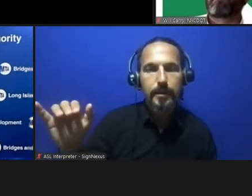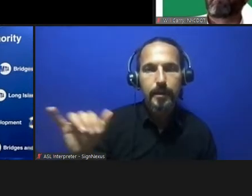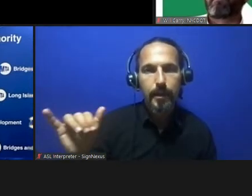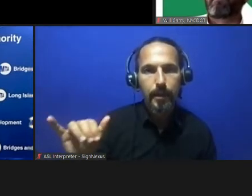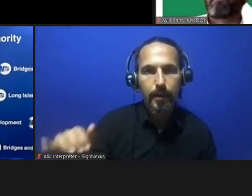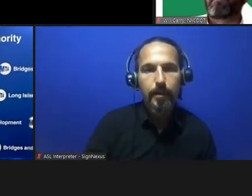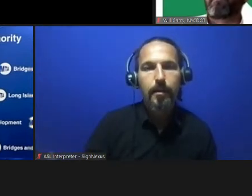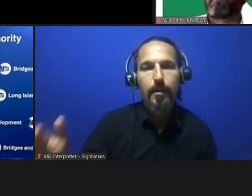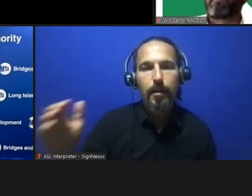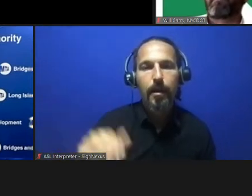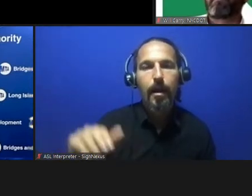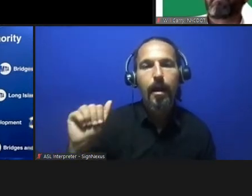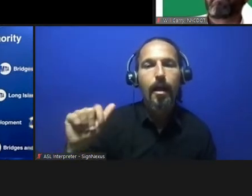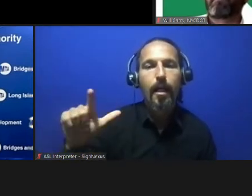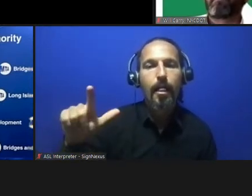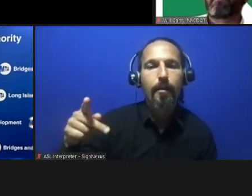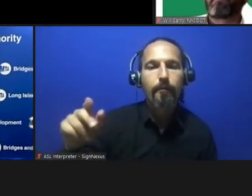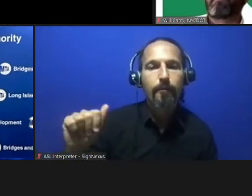alpha